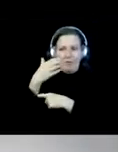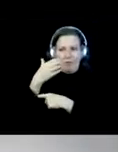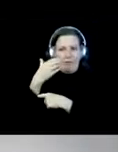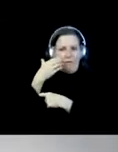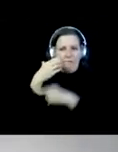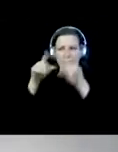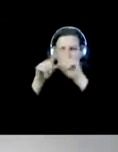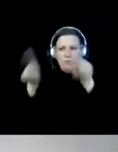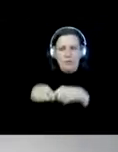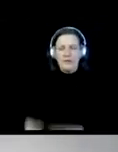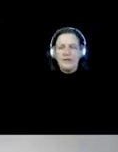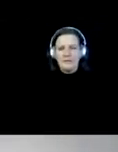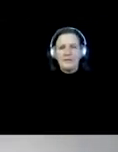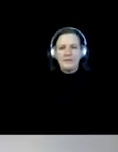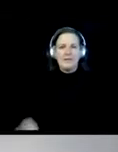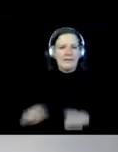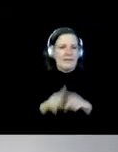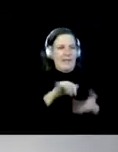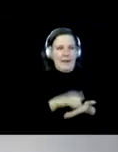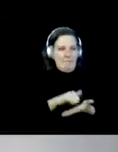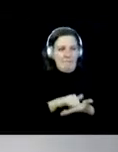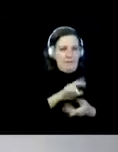possible that is. yeah. Yeah.